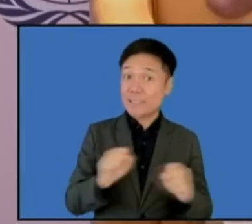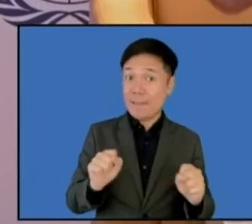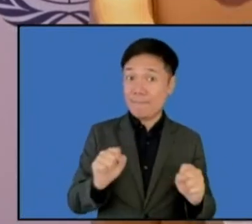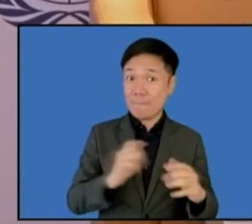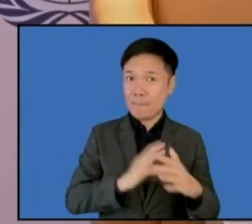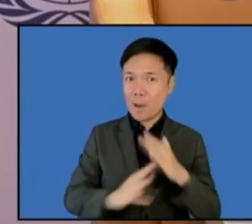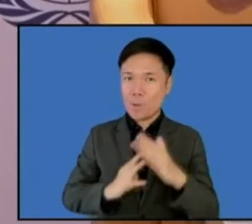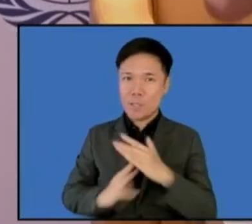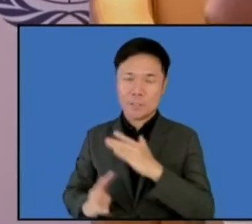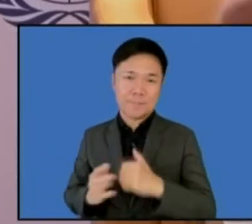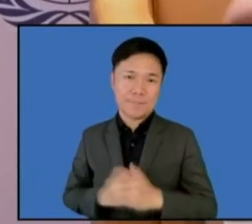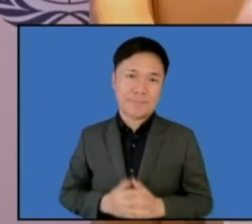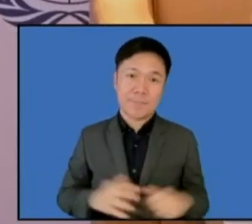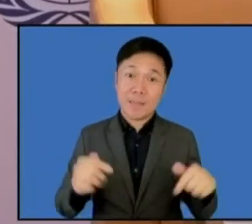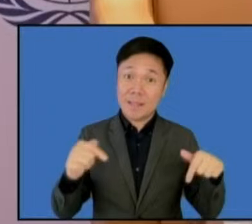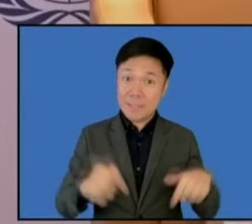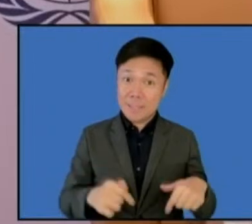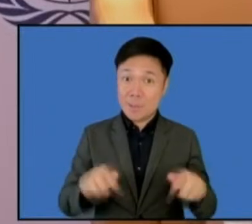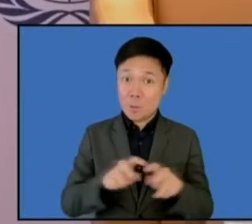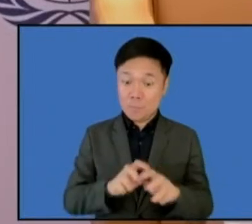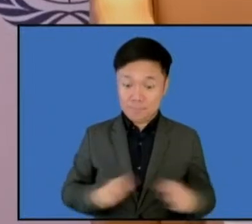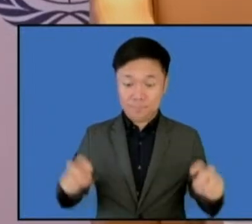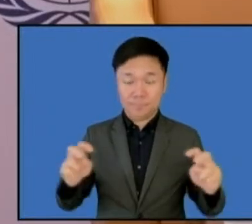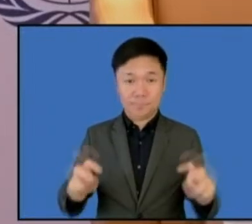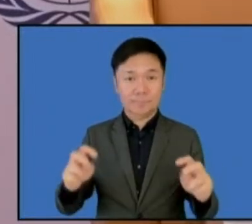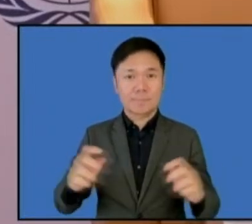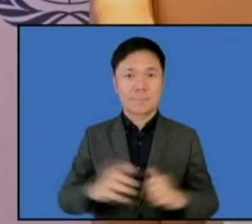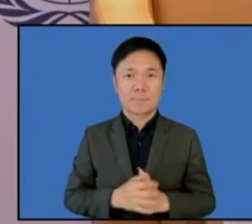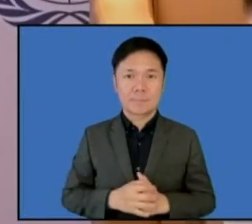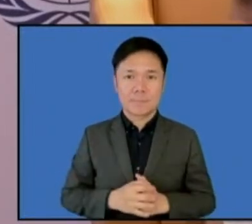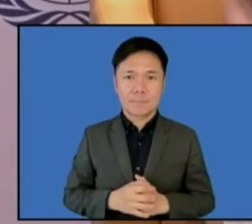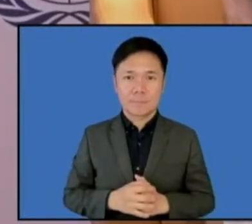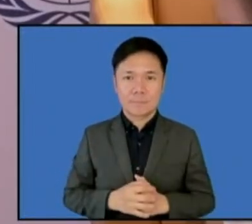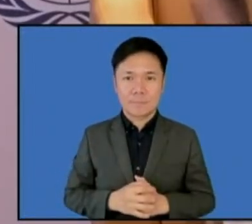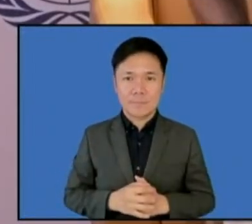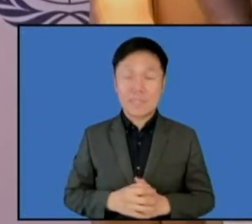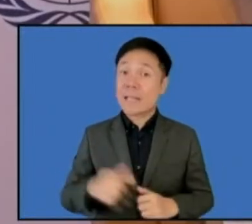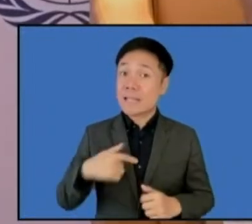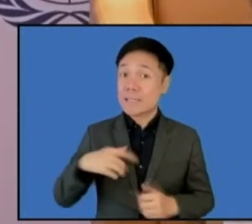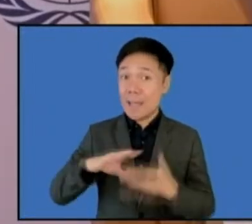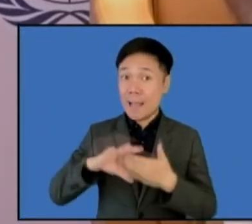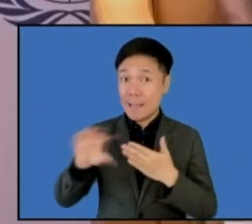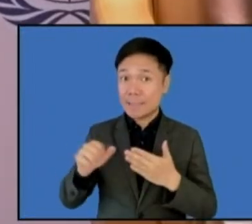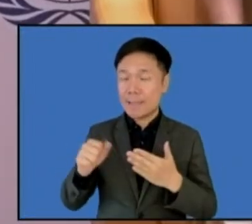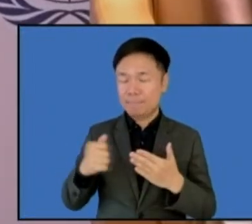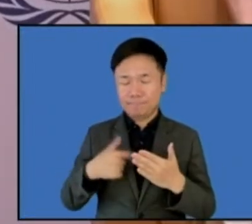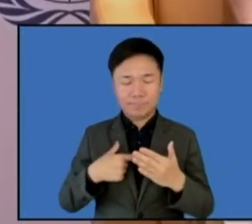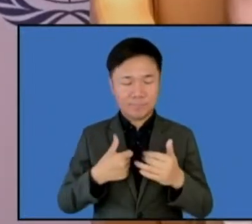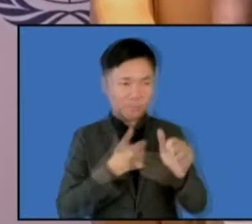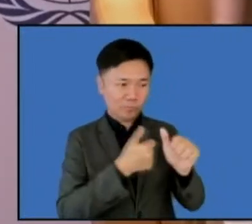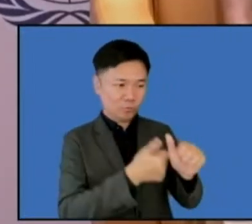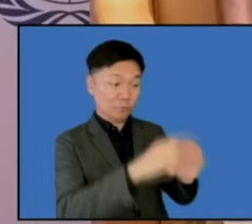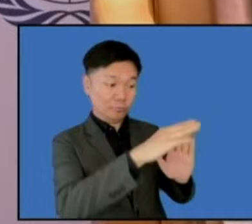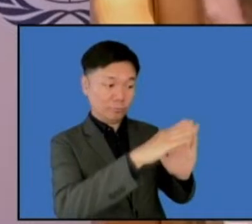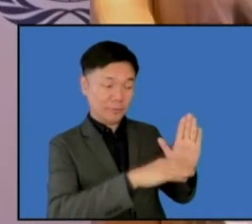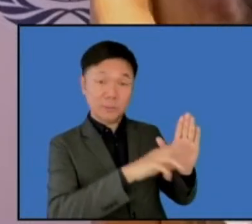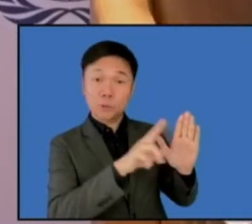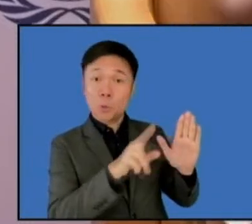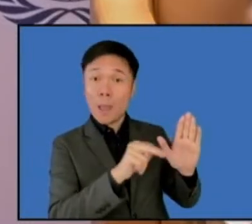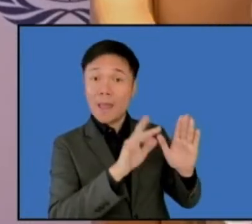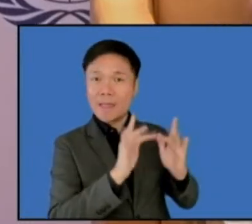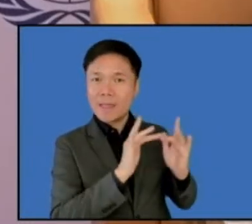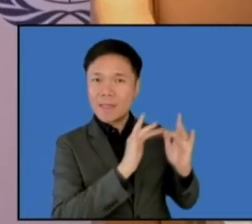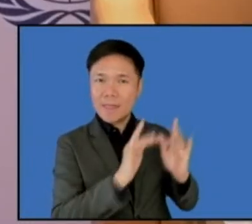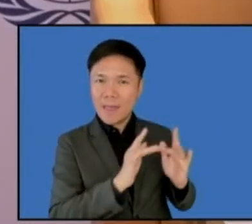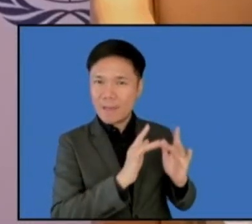This roundtable is of course organized within by ESCAP, but within the framework of course of the UN network,